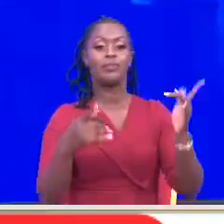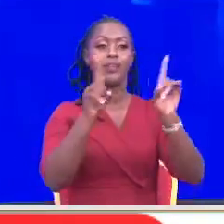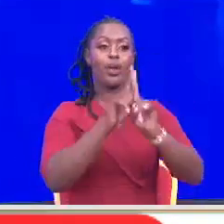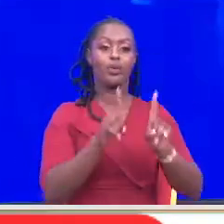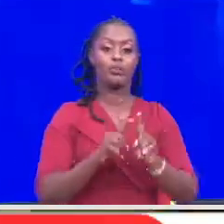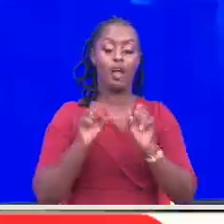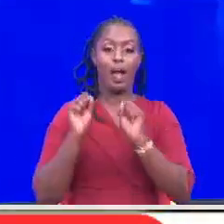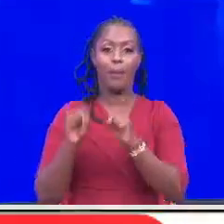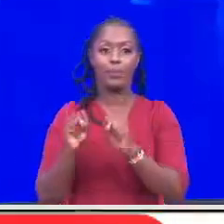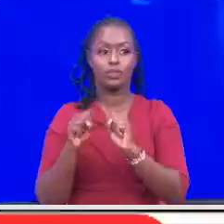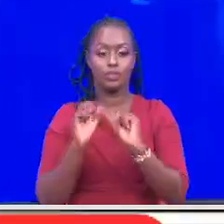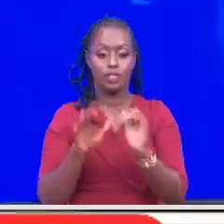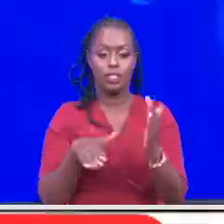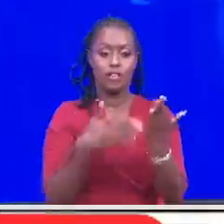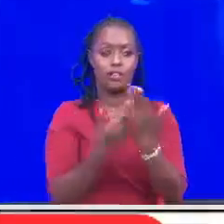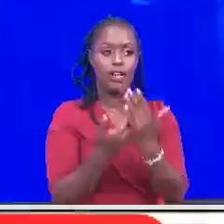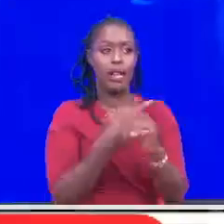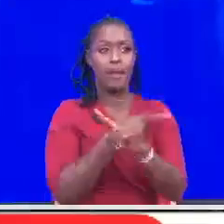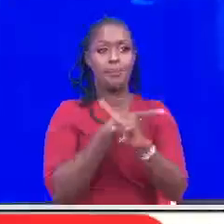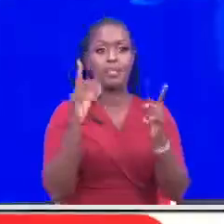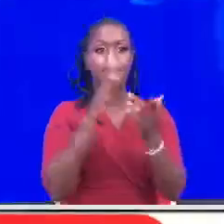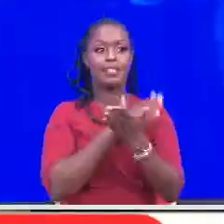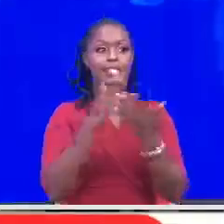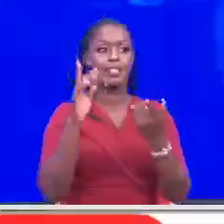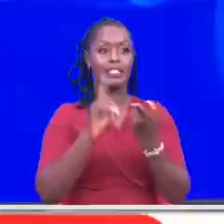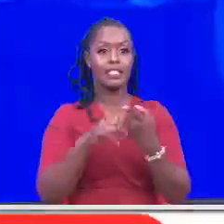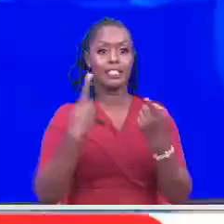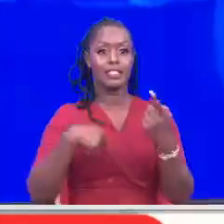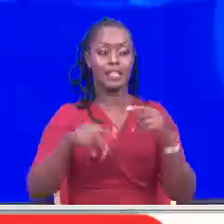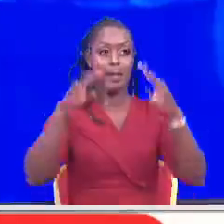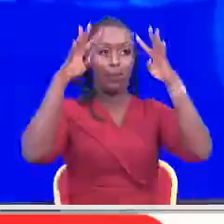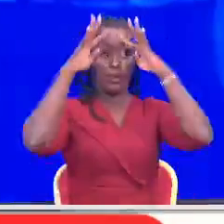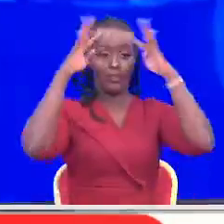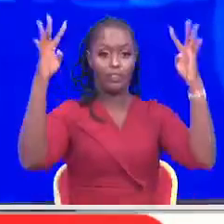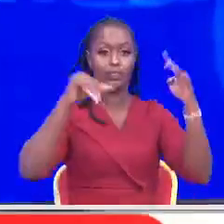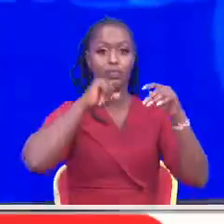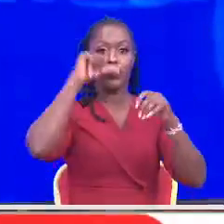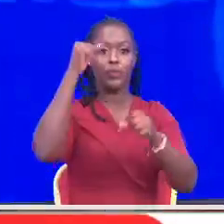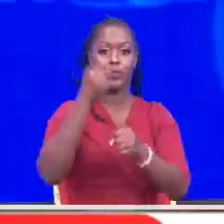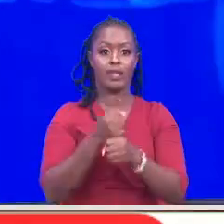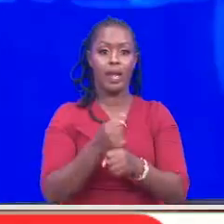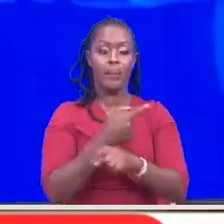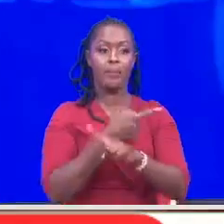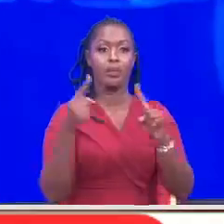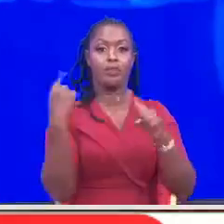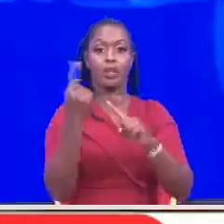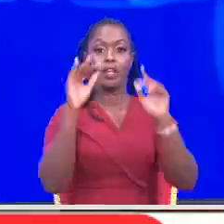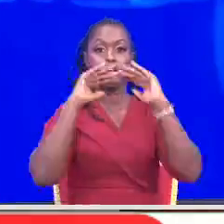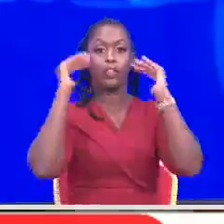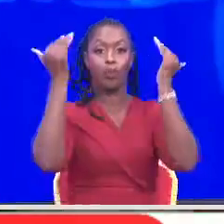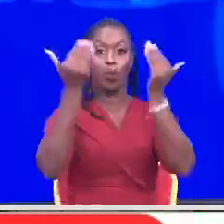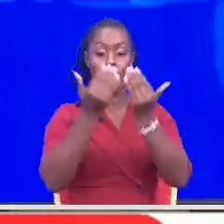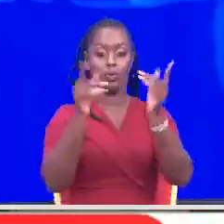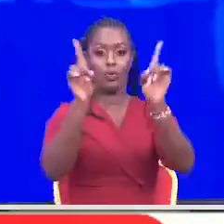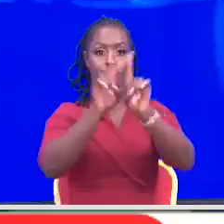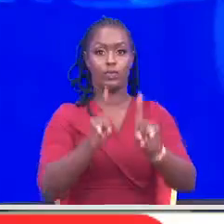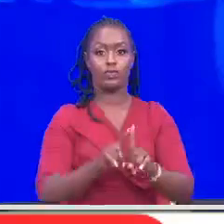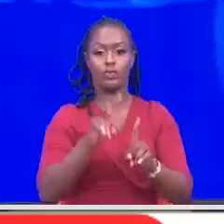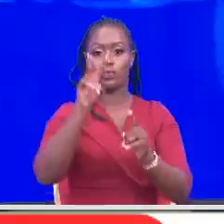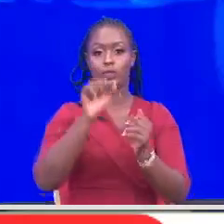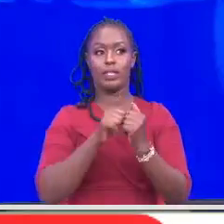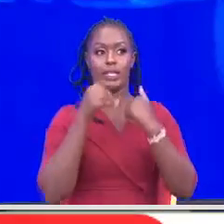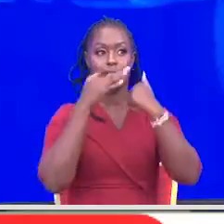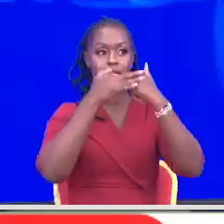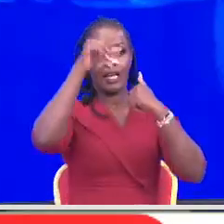potential delivery avenues. But some innovations are currently at play, not only in Kenya but around the world. For instance, in 2018, the